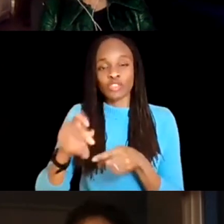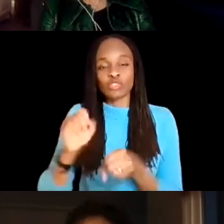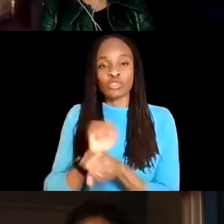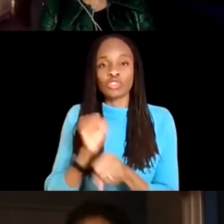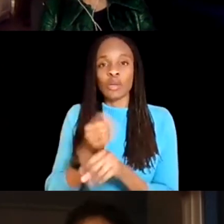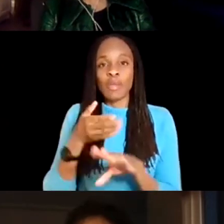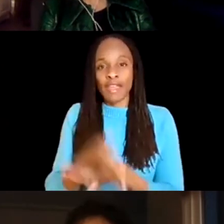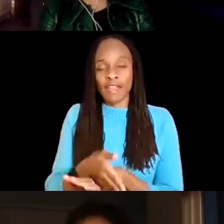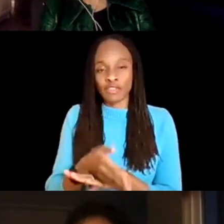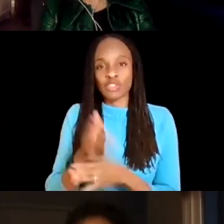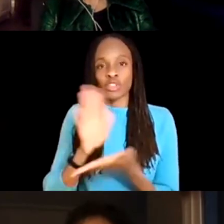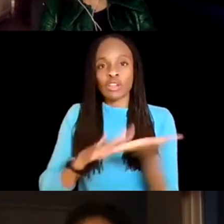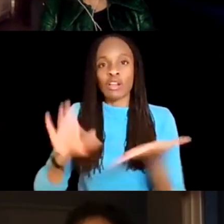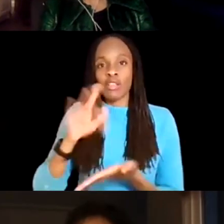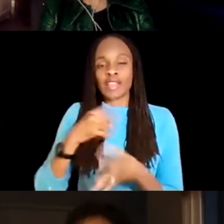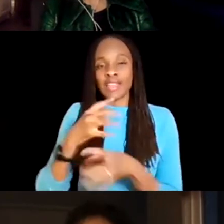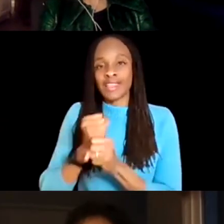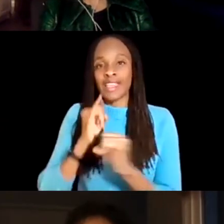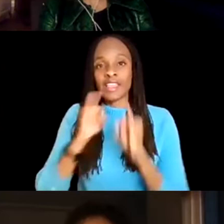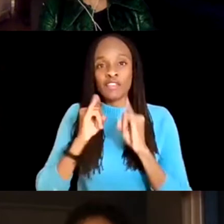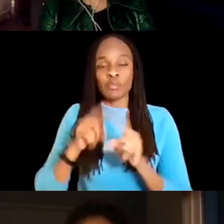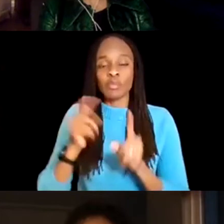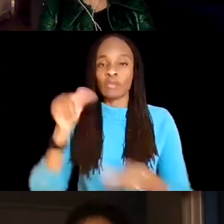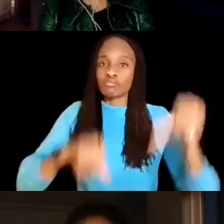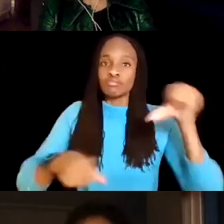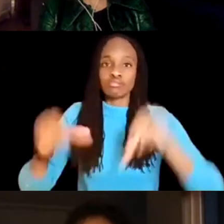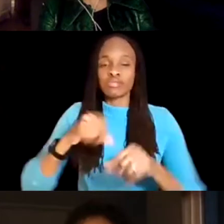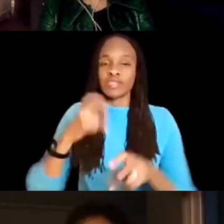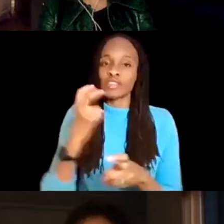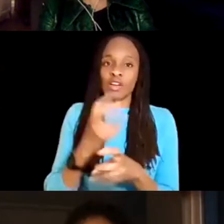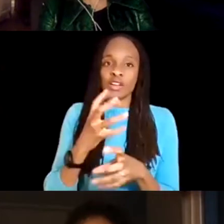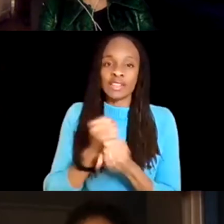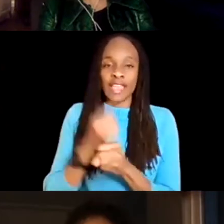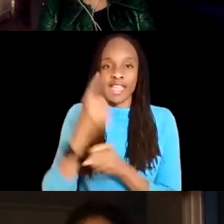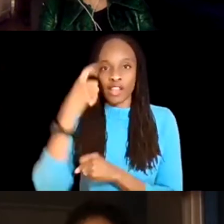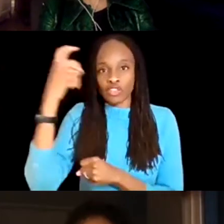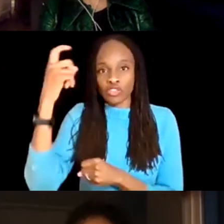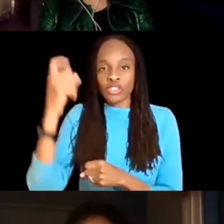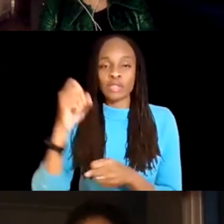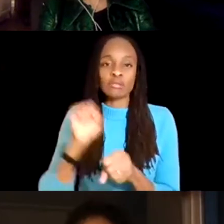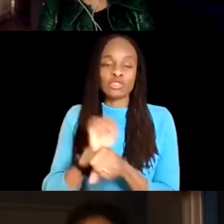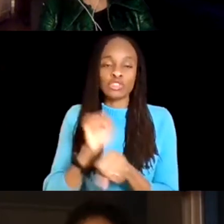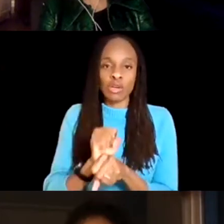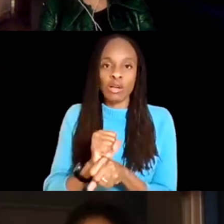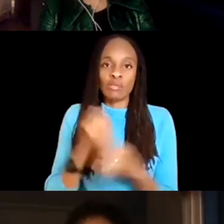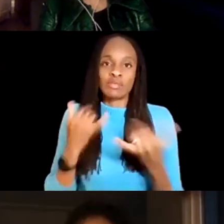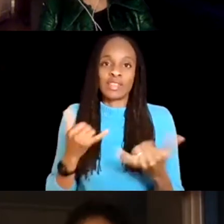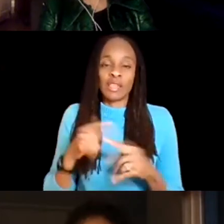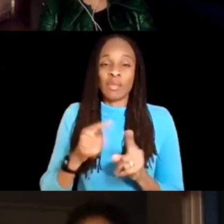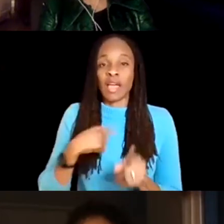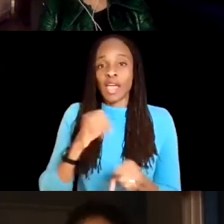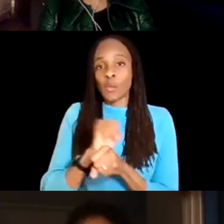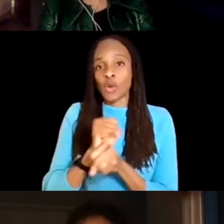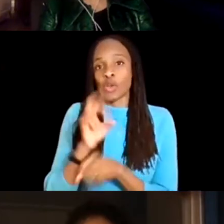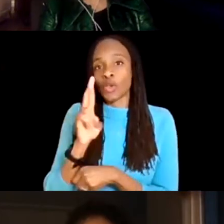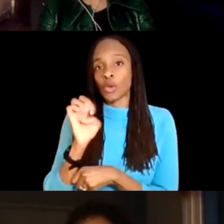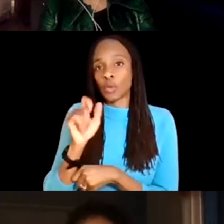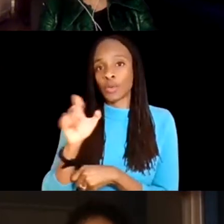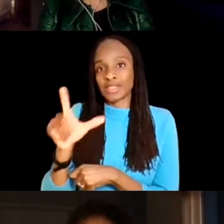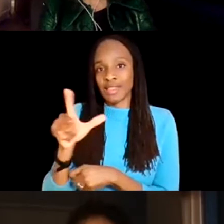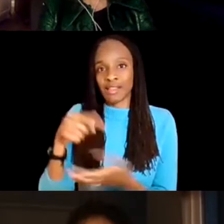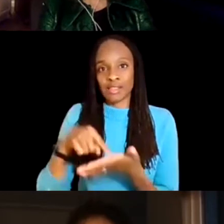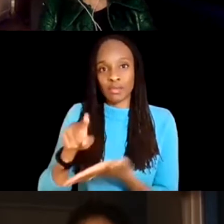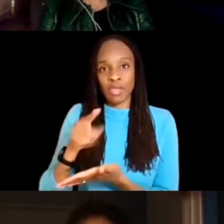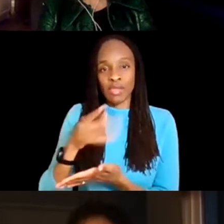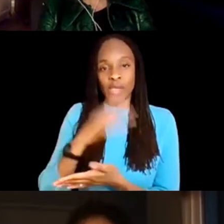rejected. It's hard to get a dream job nowadays. Gratefully, I work retail to make ends meet. That's not so much a